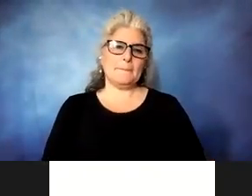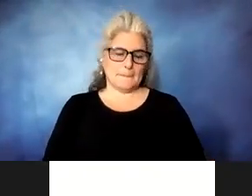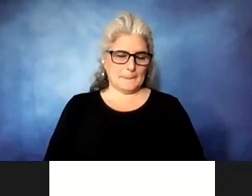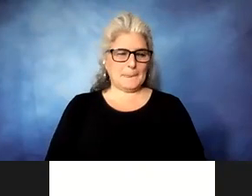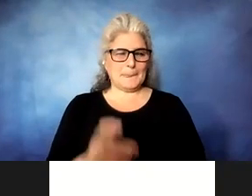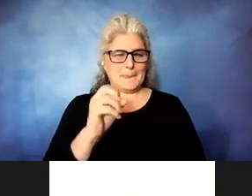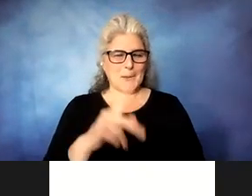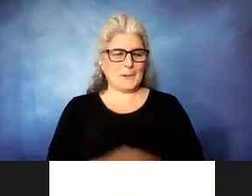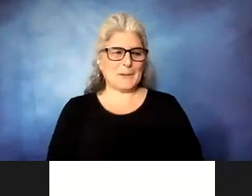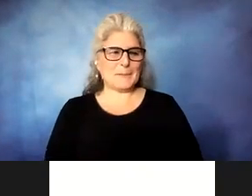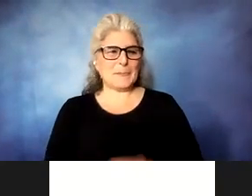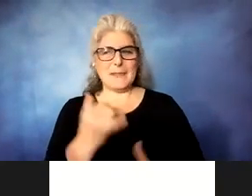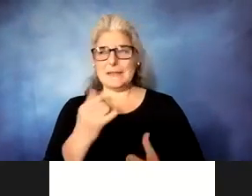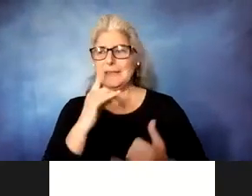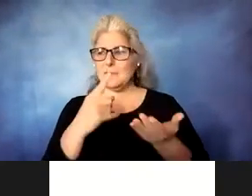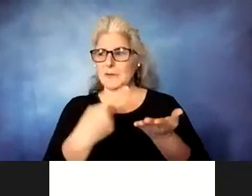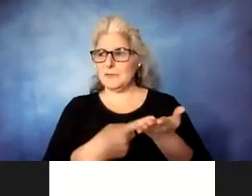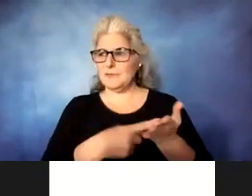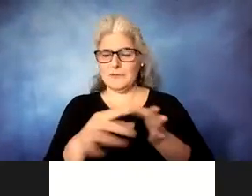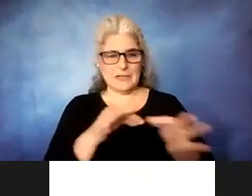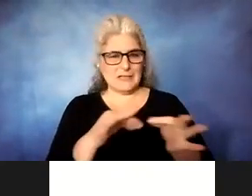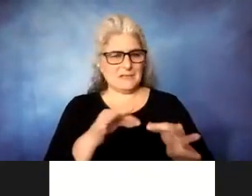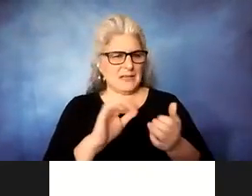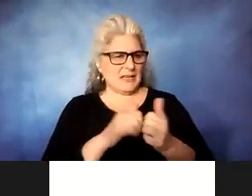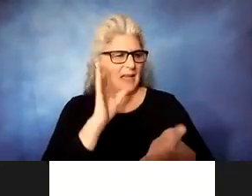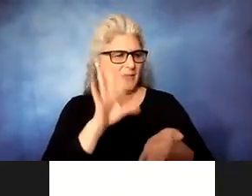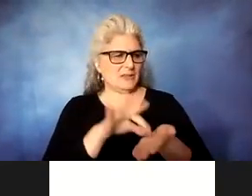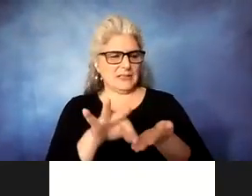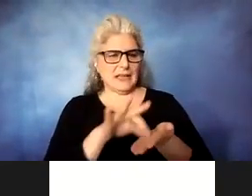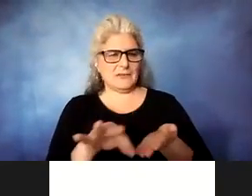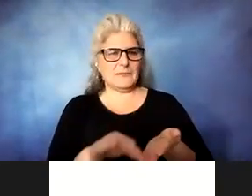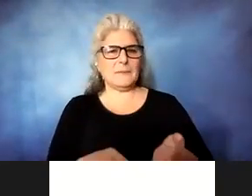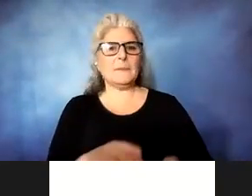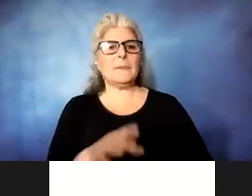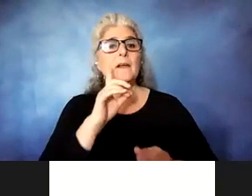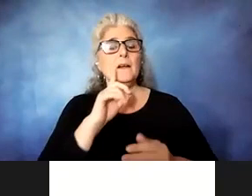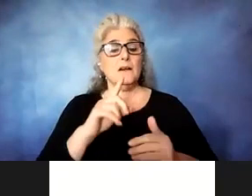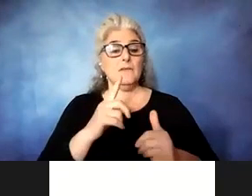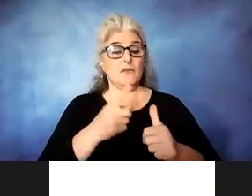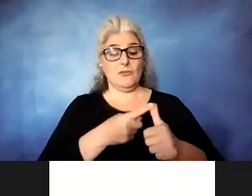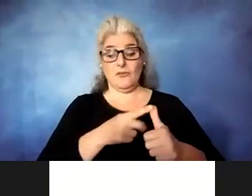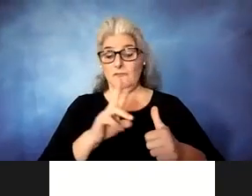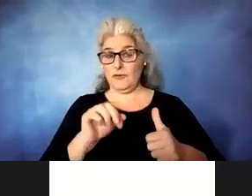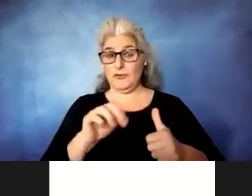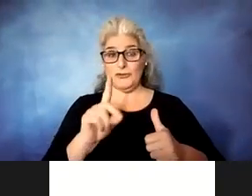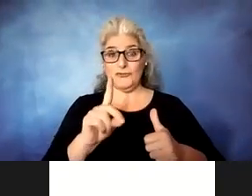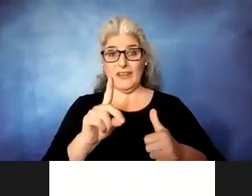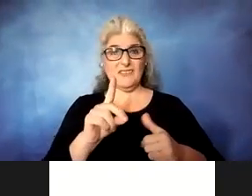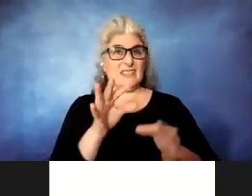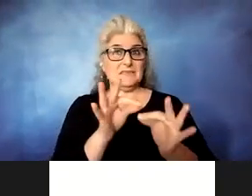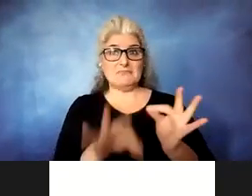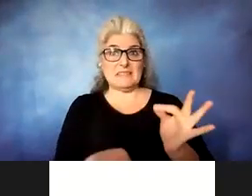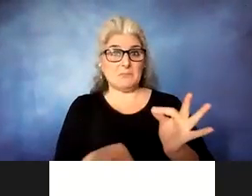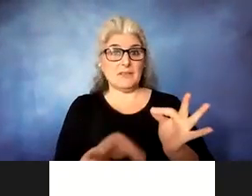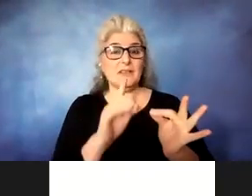Okay, so now I'm going to explain the counting process. So in round 1, it's really simple. All first choice votes